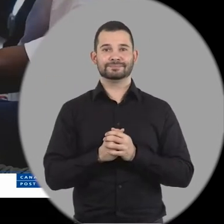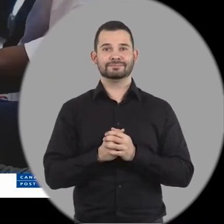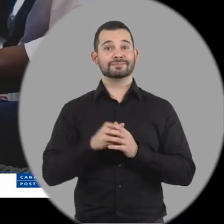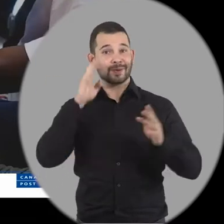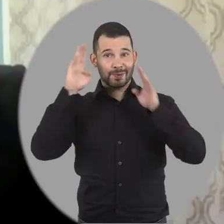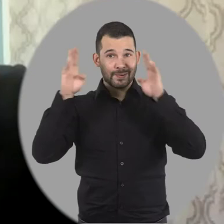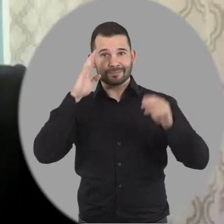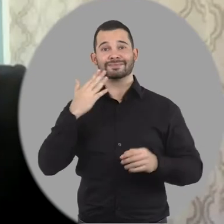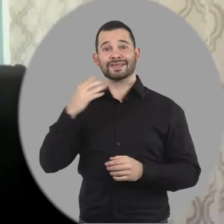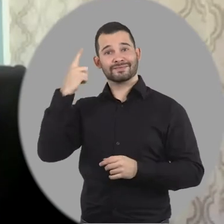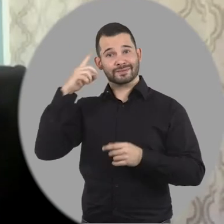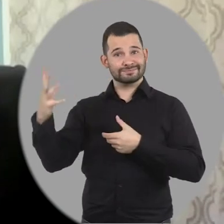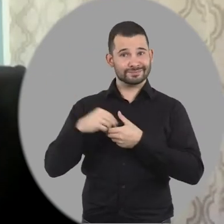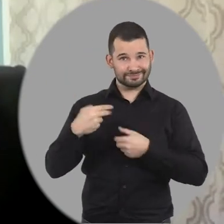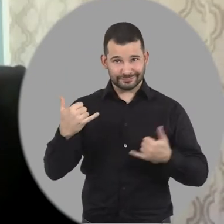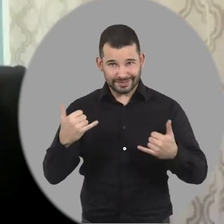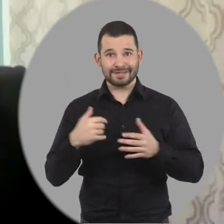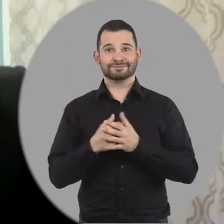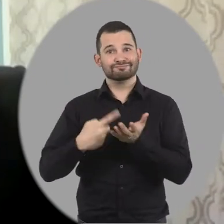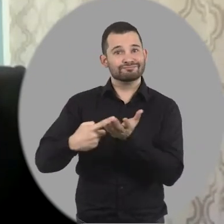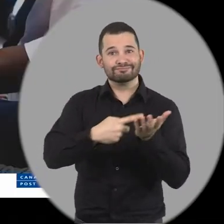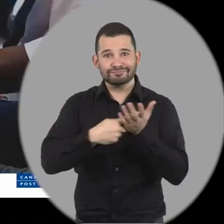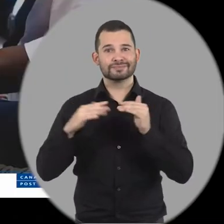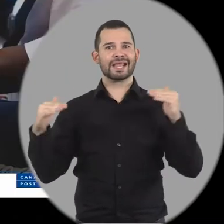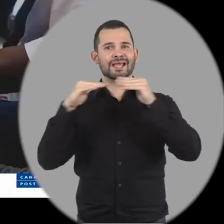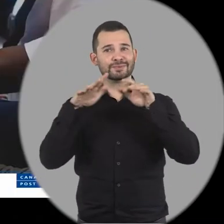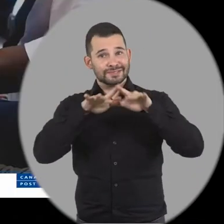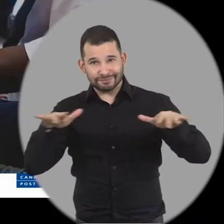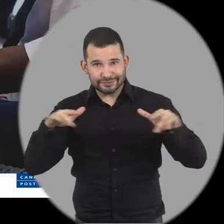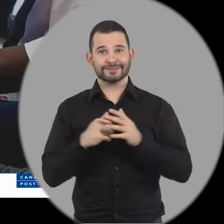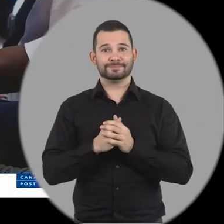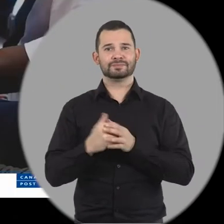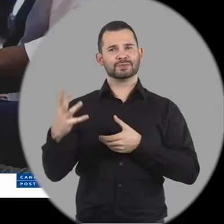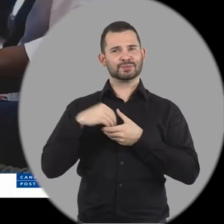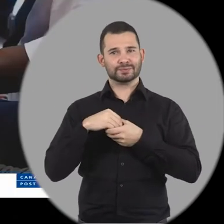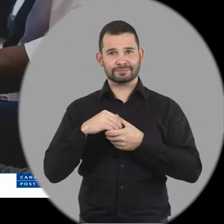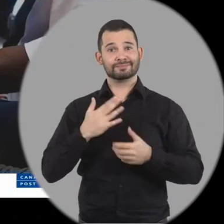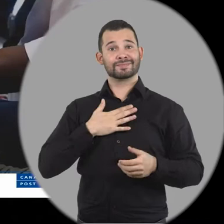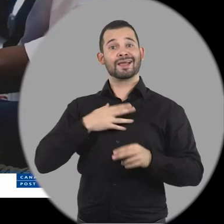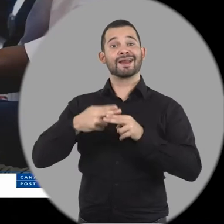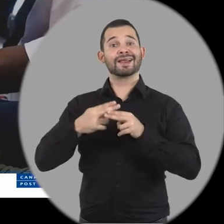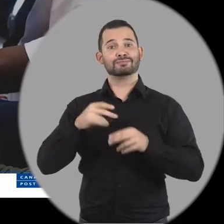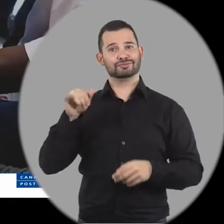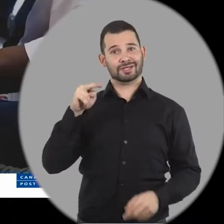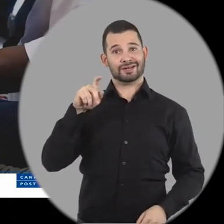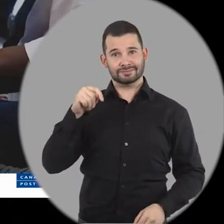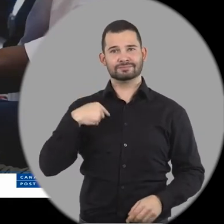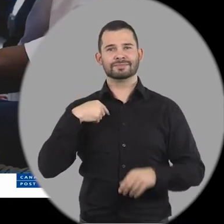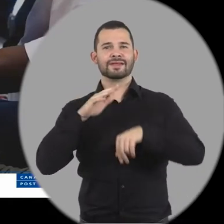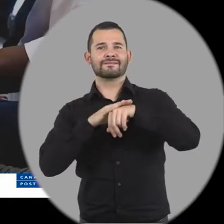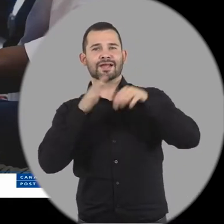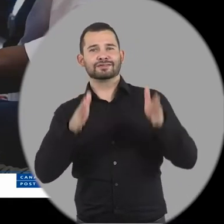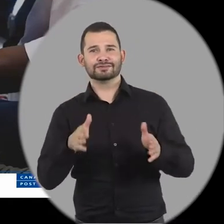Canada Post. My name is Jannet Nguyen, and I'm the advisor for equity, diversity, and inclusion, and I'm thrilled to be speaking to you about our focus